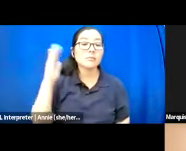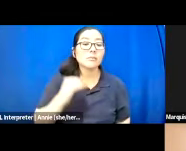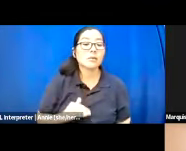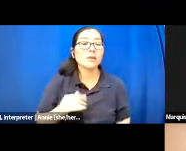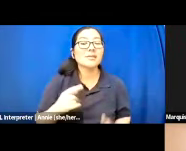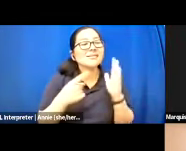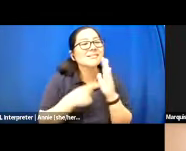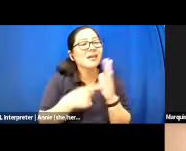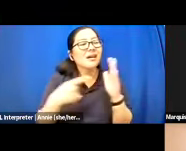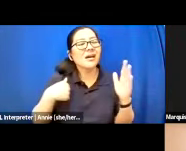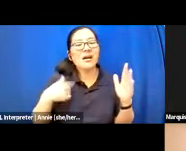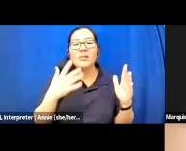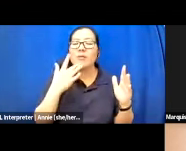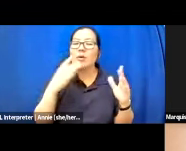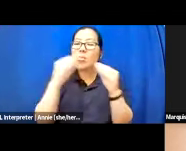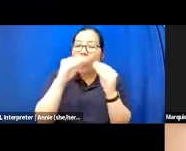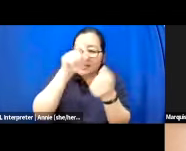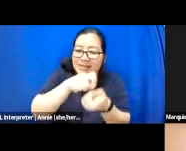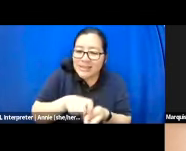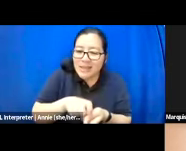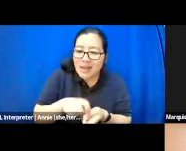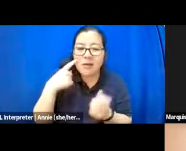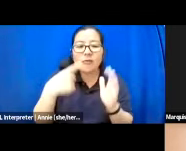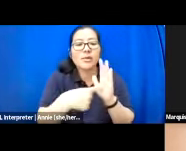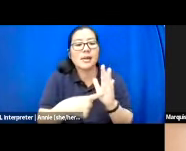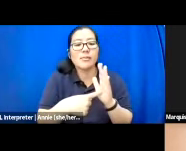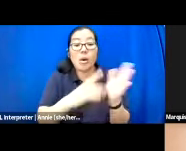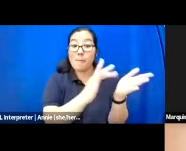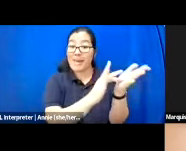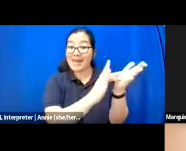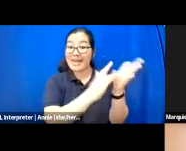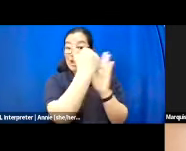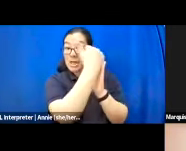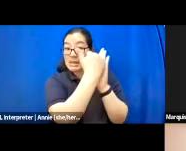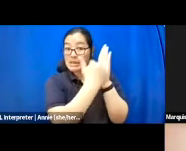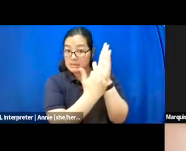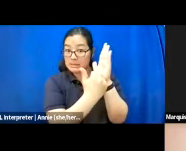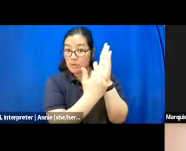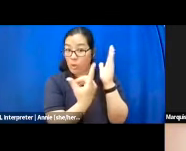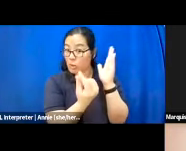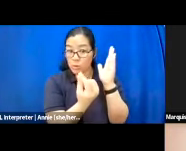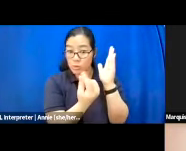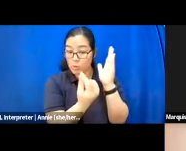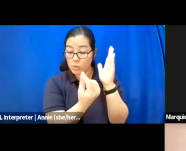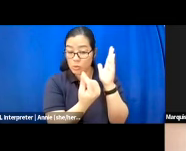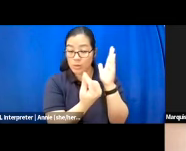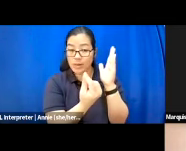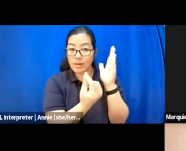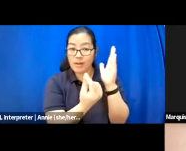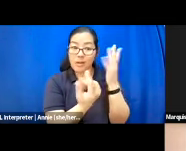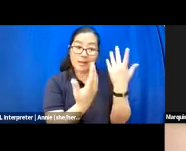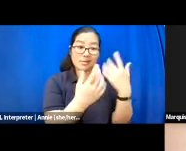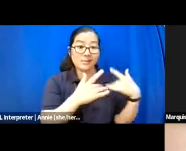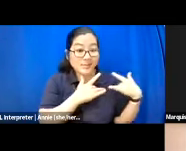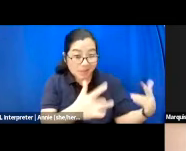I like a little bit more detail. Like, for example, if you have a medication list of what to do as conservative medicine or conventional